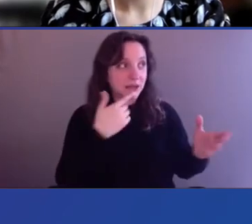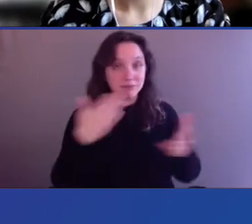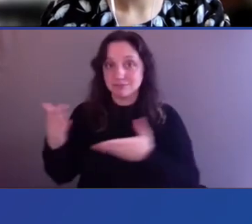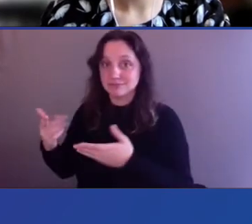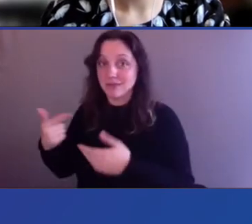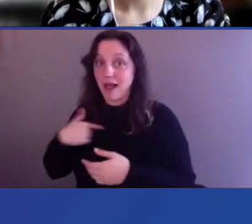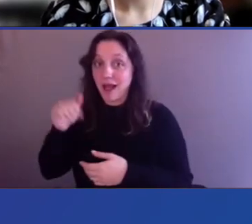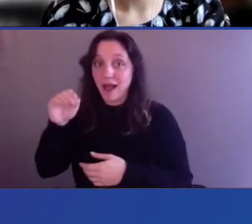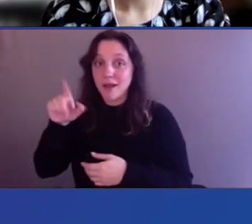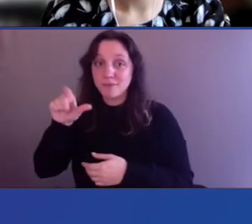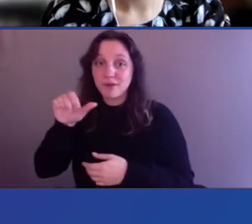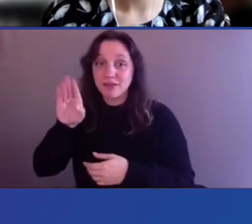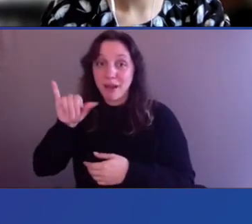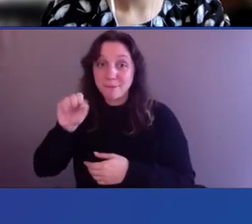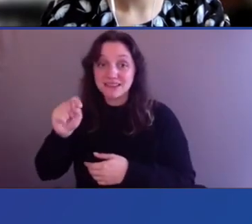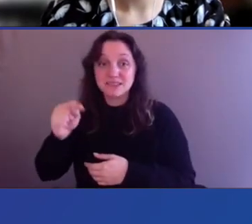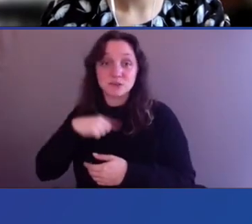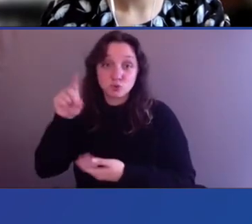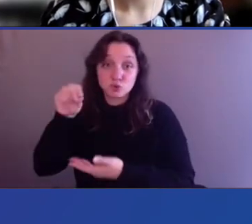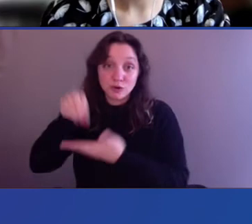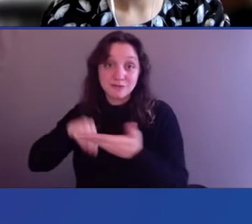some forms. So it's a